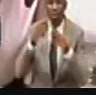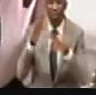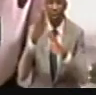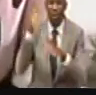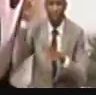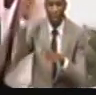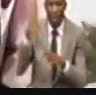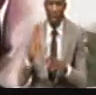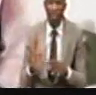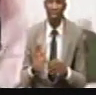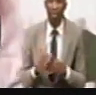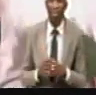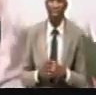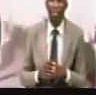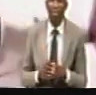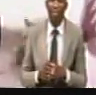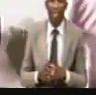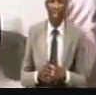showers. There will be